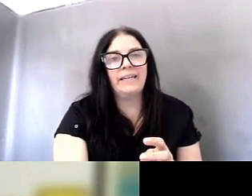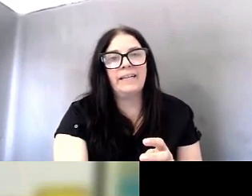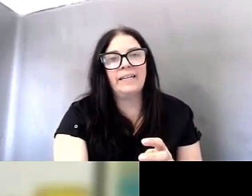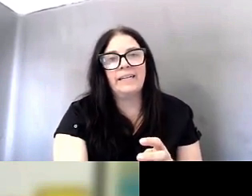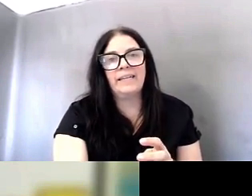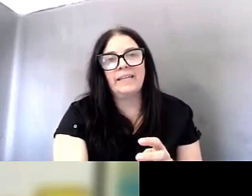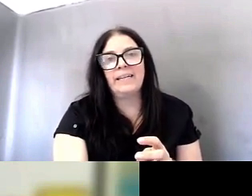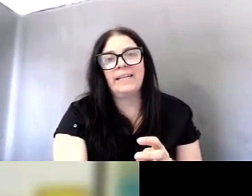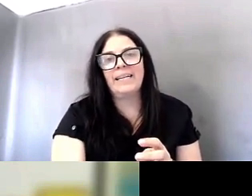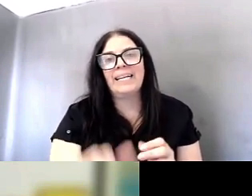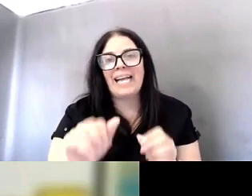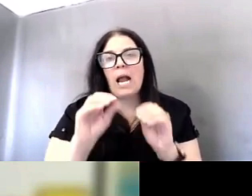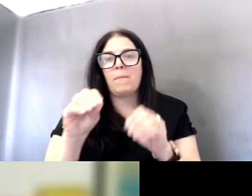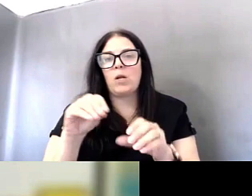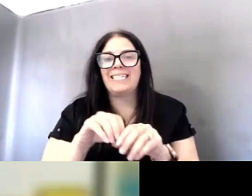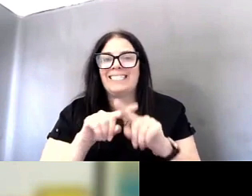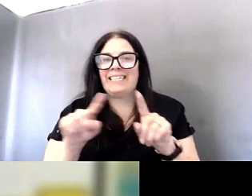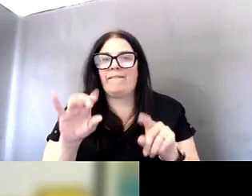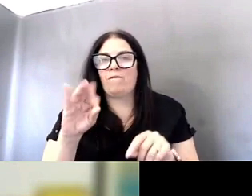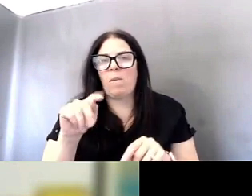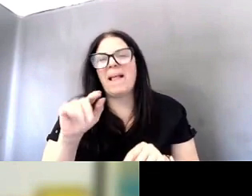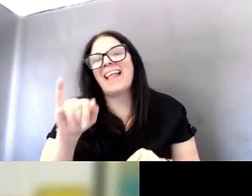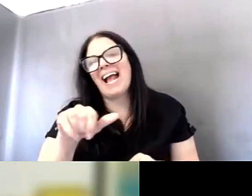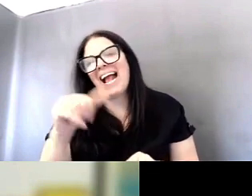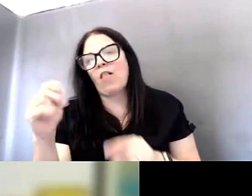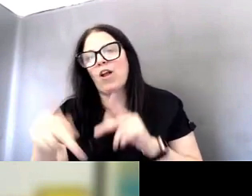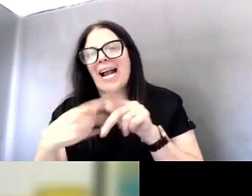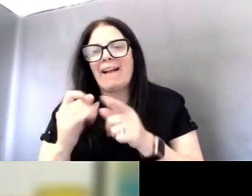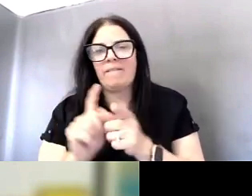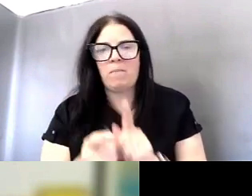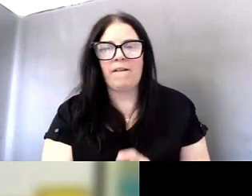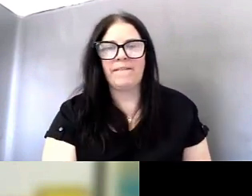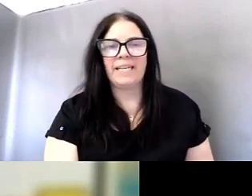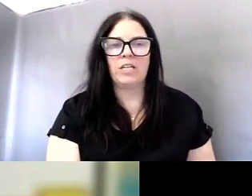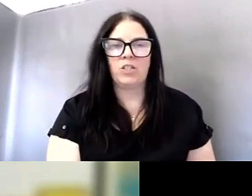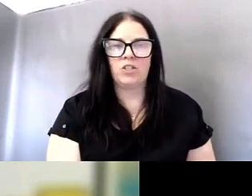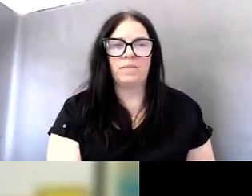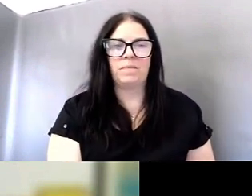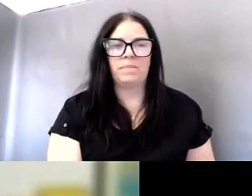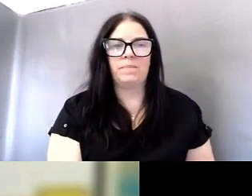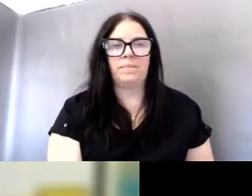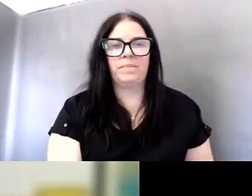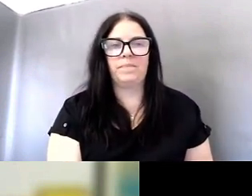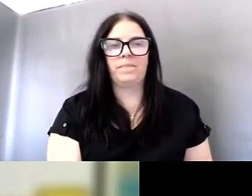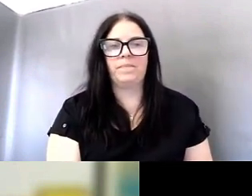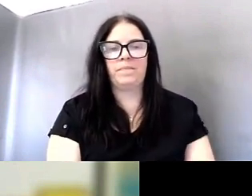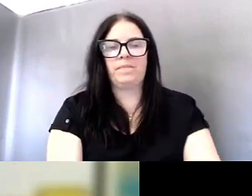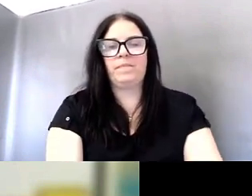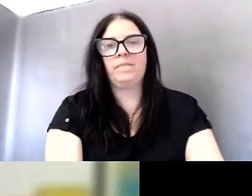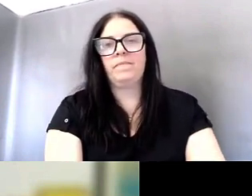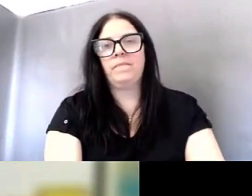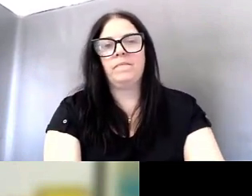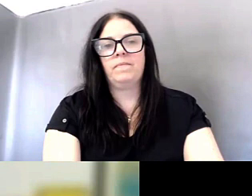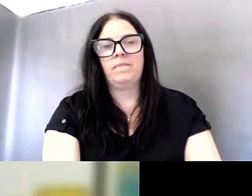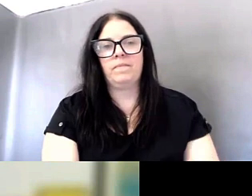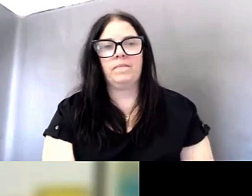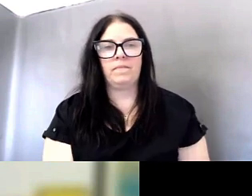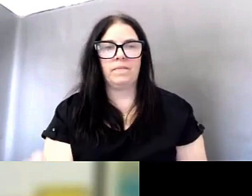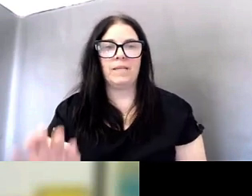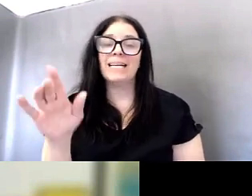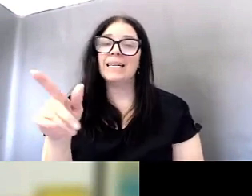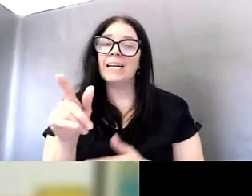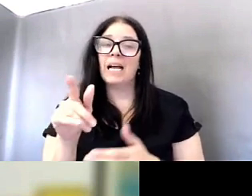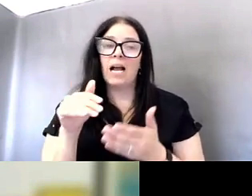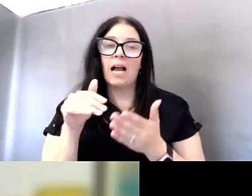format. So that's another type of modification. There's lots of things that seems to be PDFs